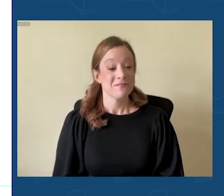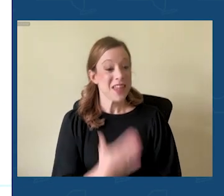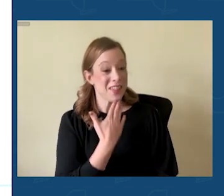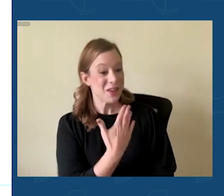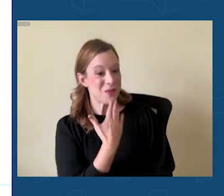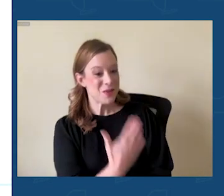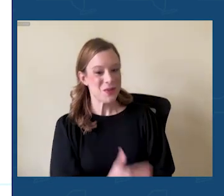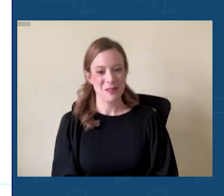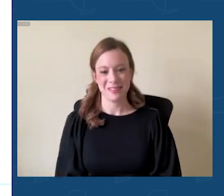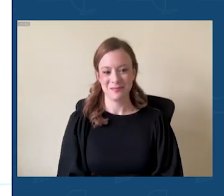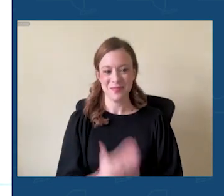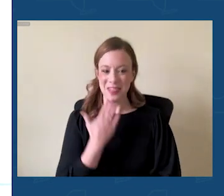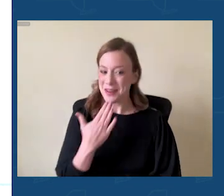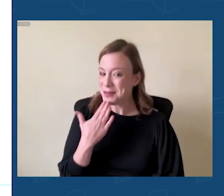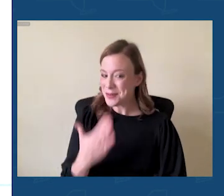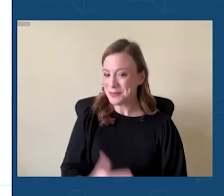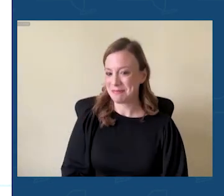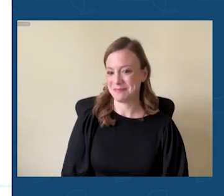Thank you.